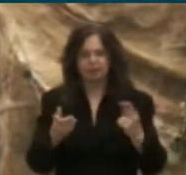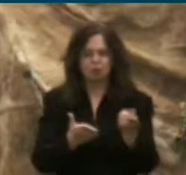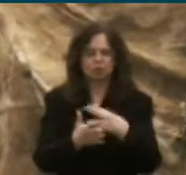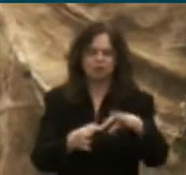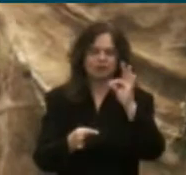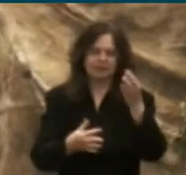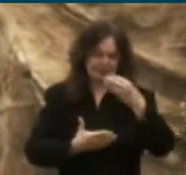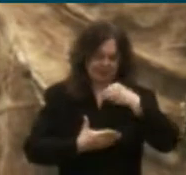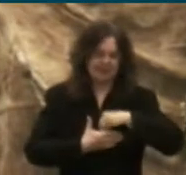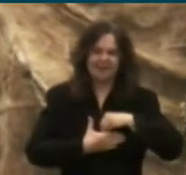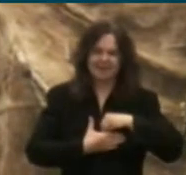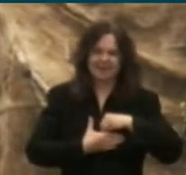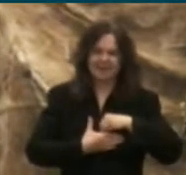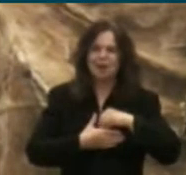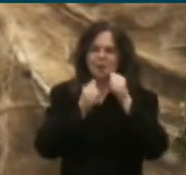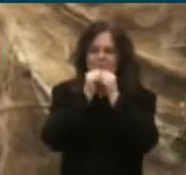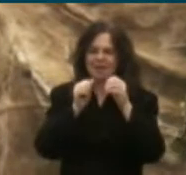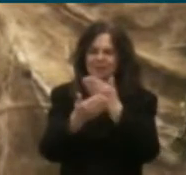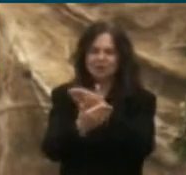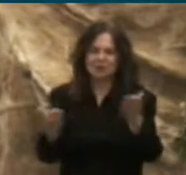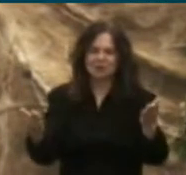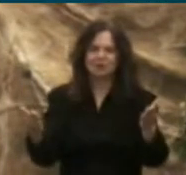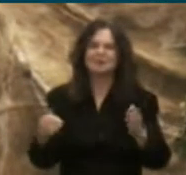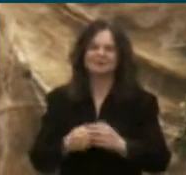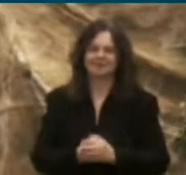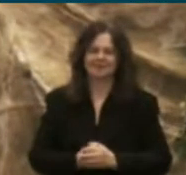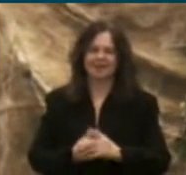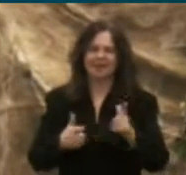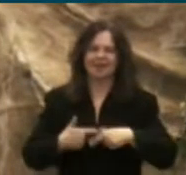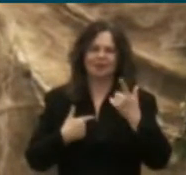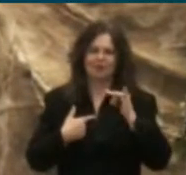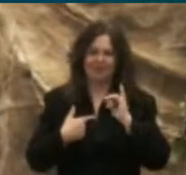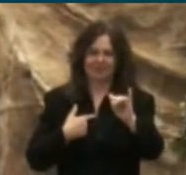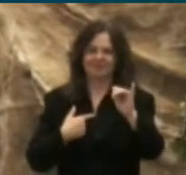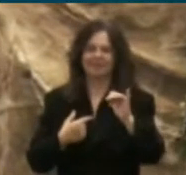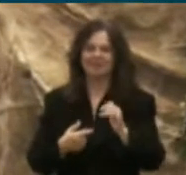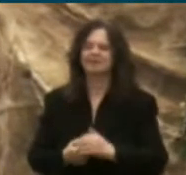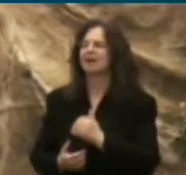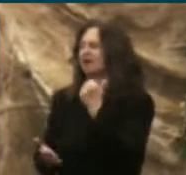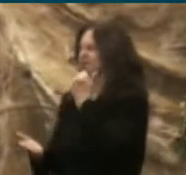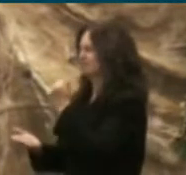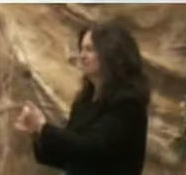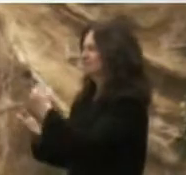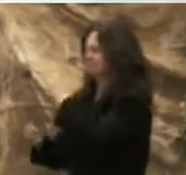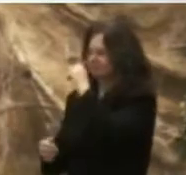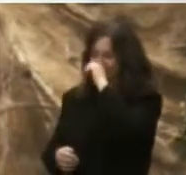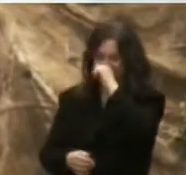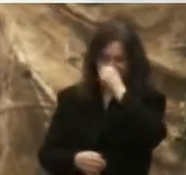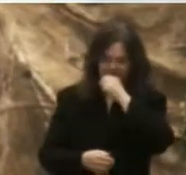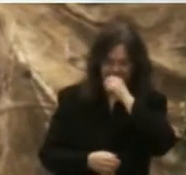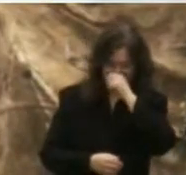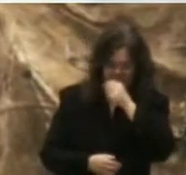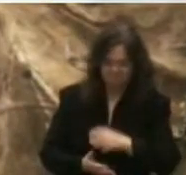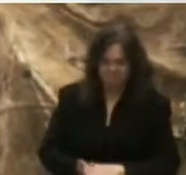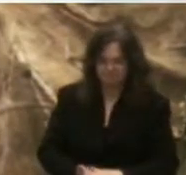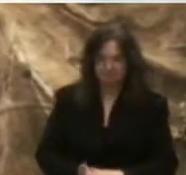us, bless you and bring you to life everlasting. Amen.